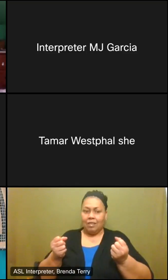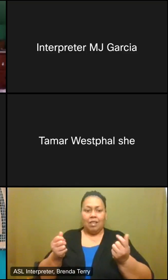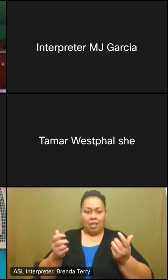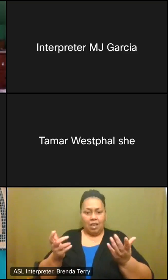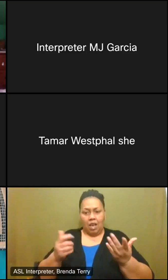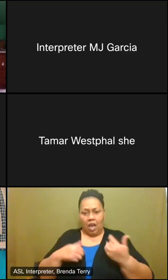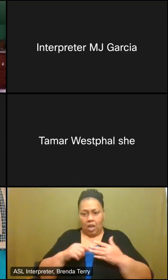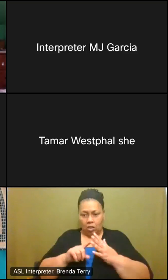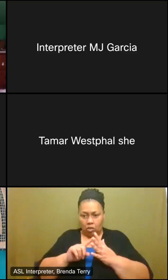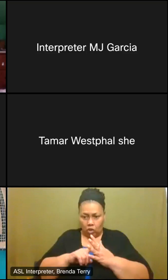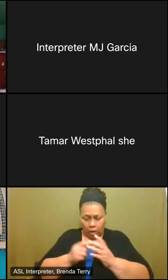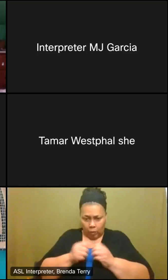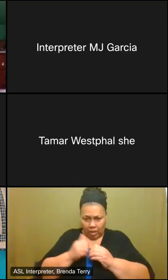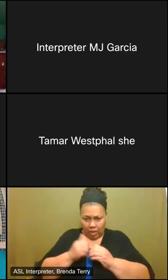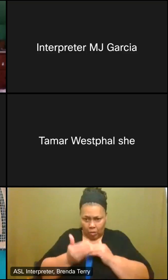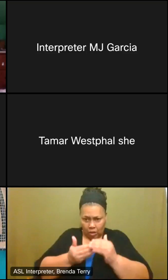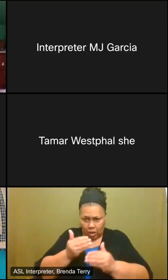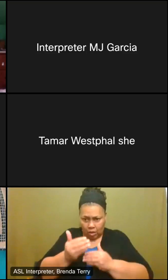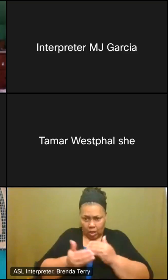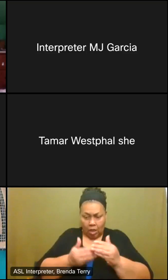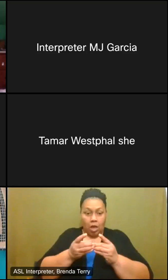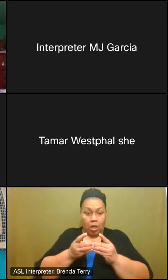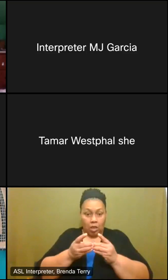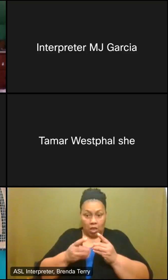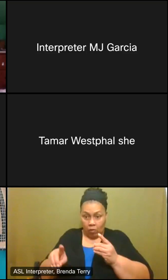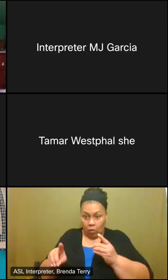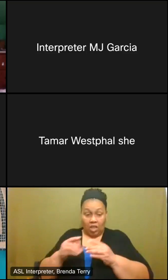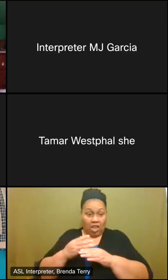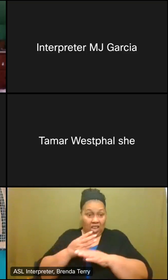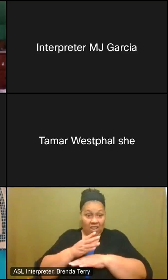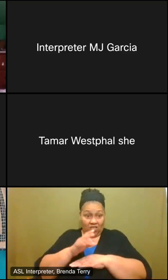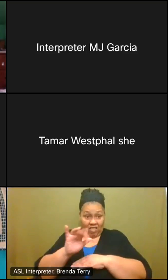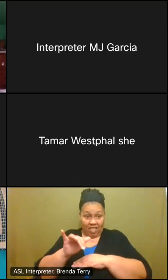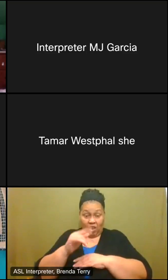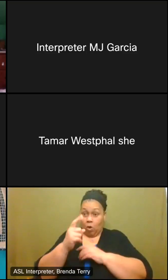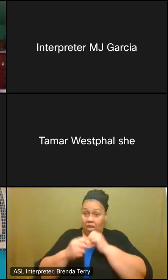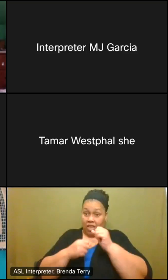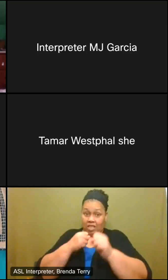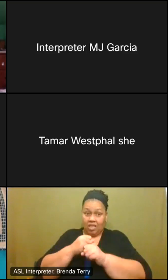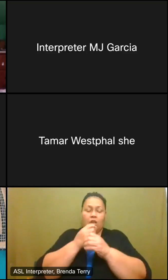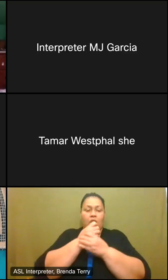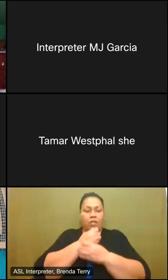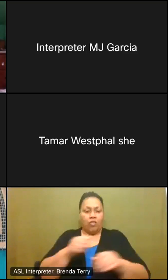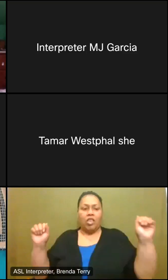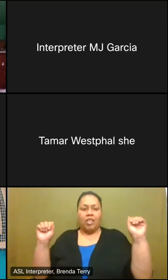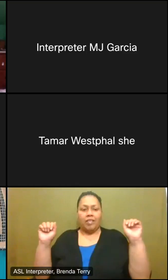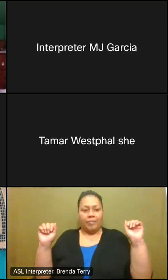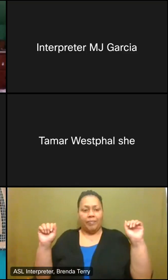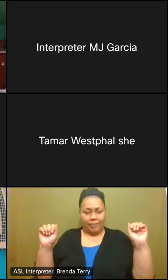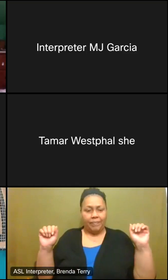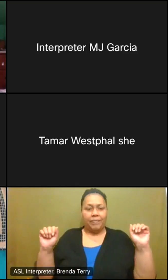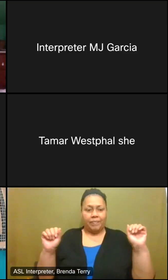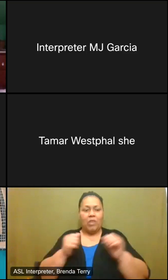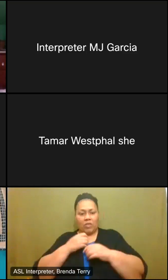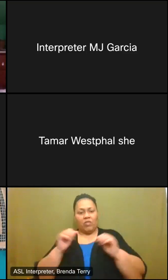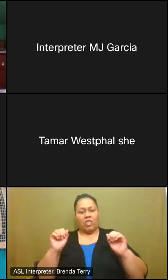I started with the process of divorcing, and after 1 year, I was free, and really, I